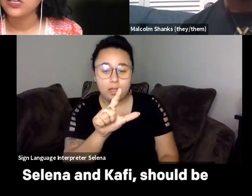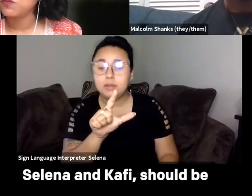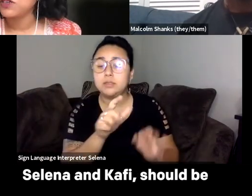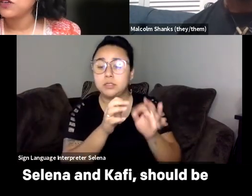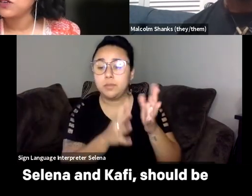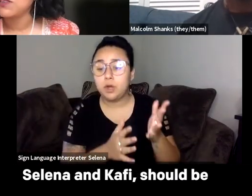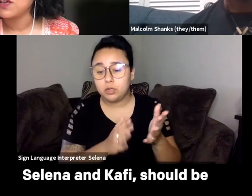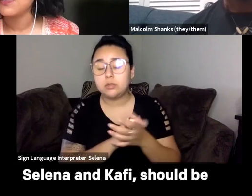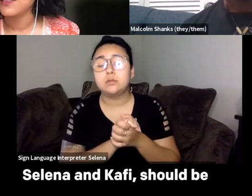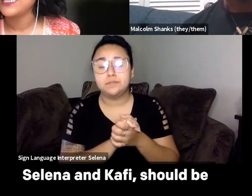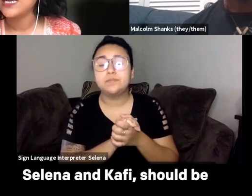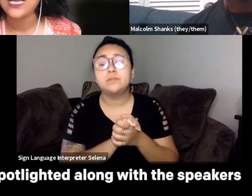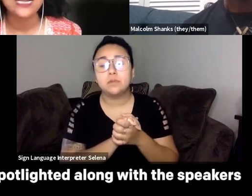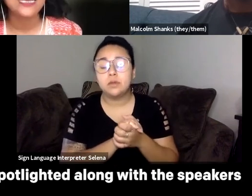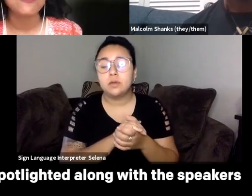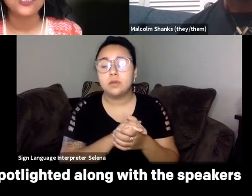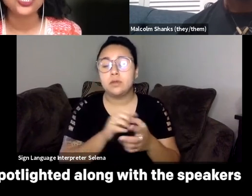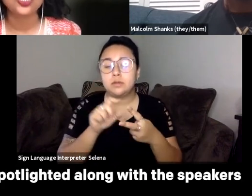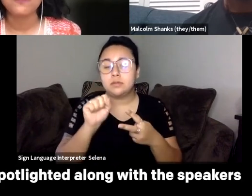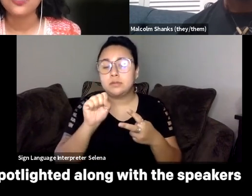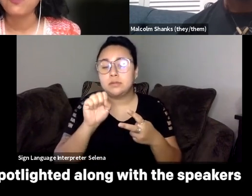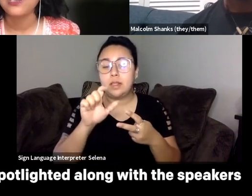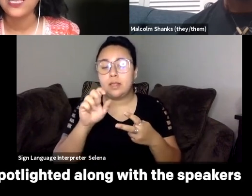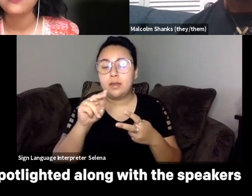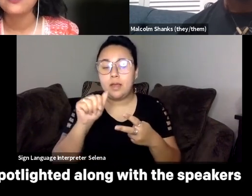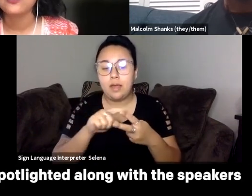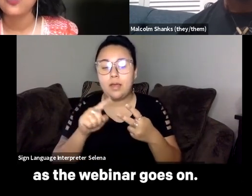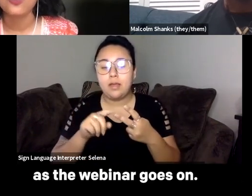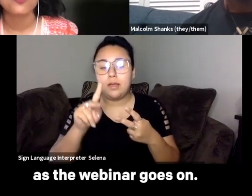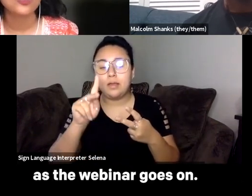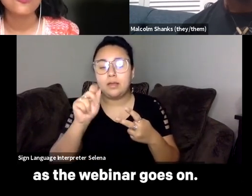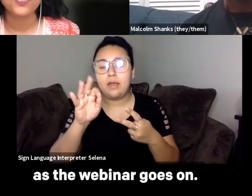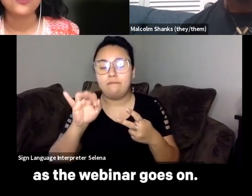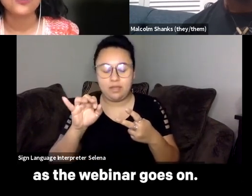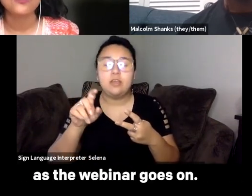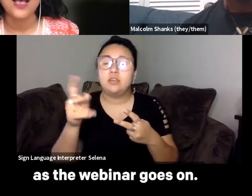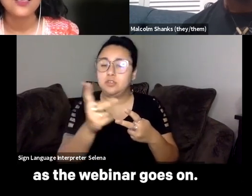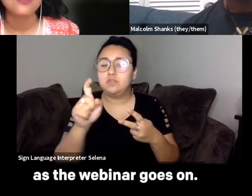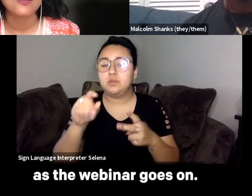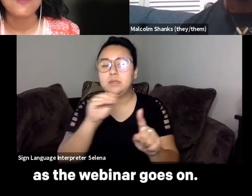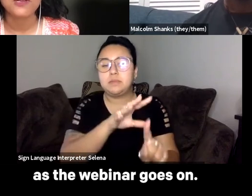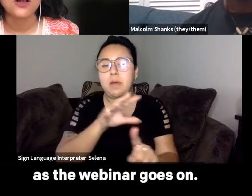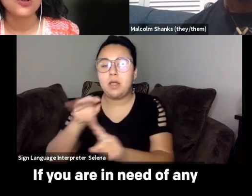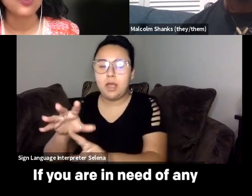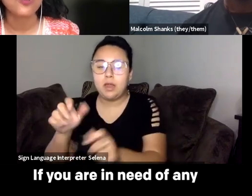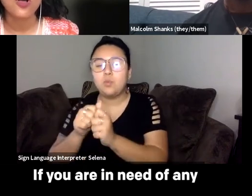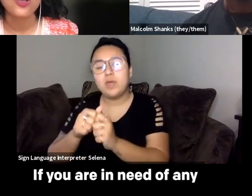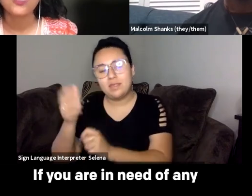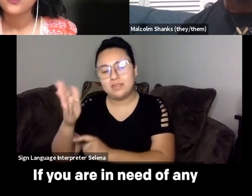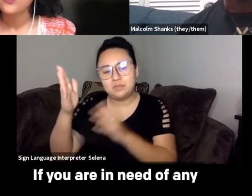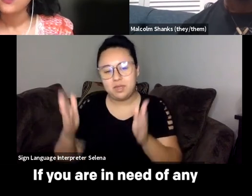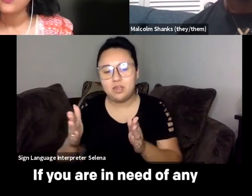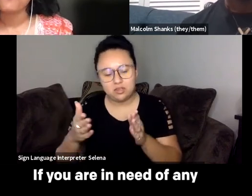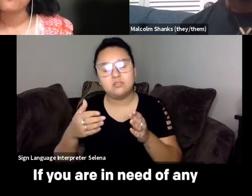ASL interpreters, Selena and Kathy should be spotlighted along with the speakers as the webinar goes